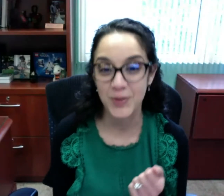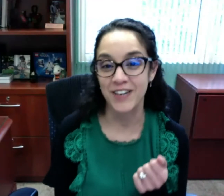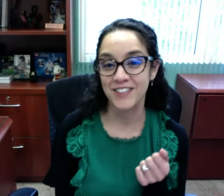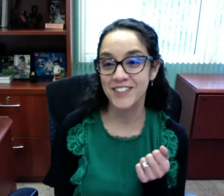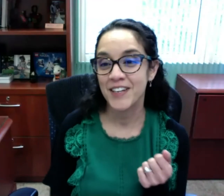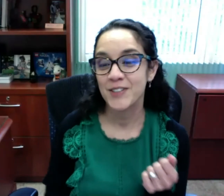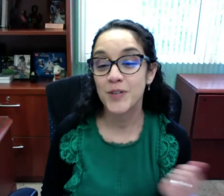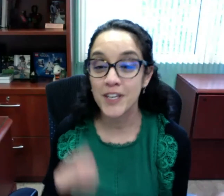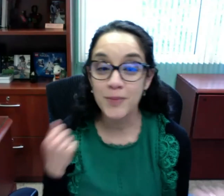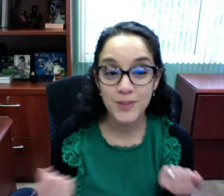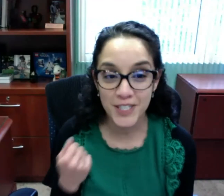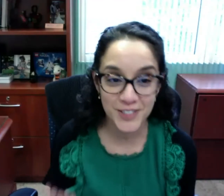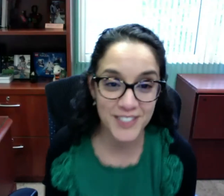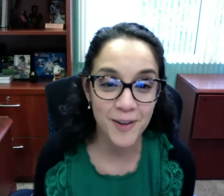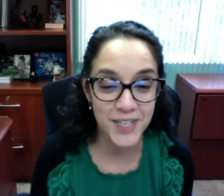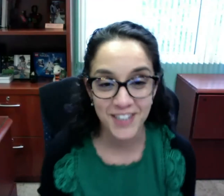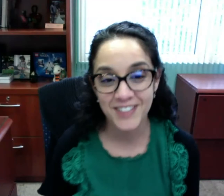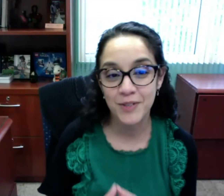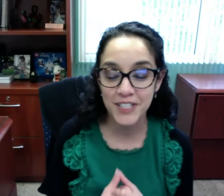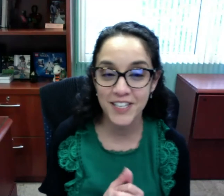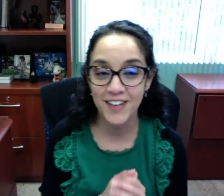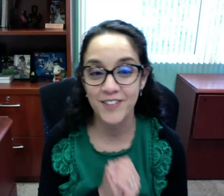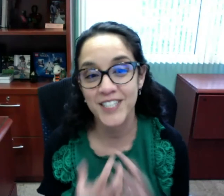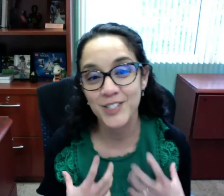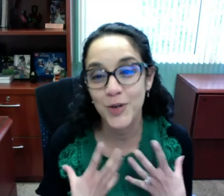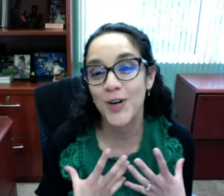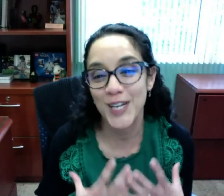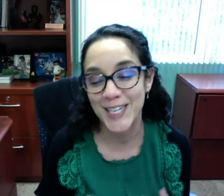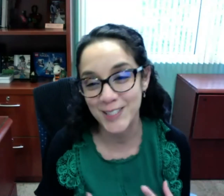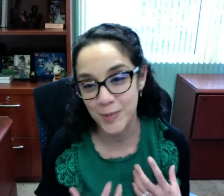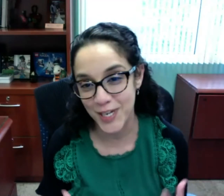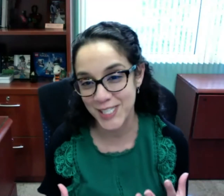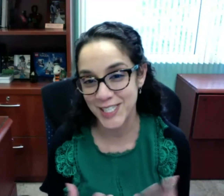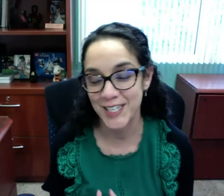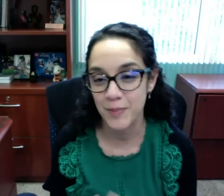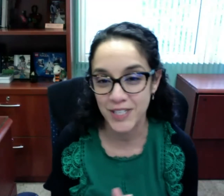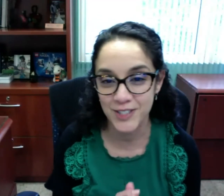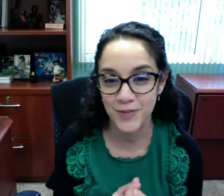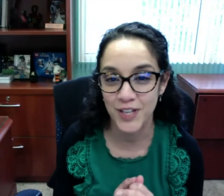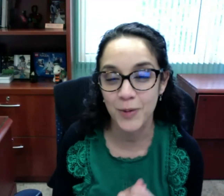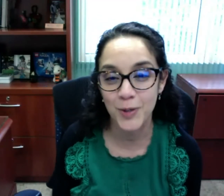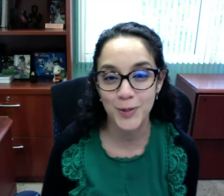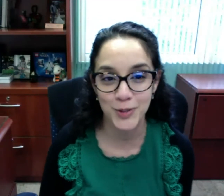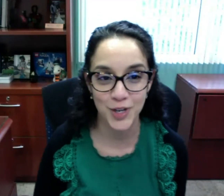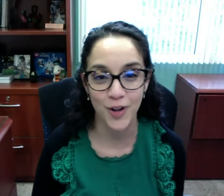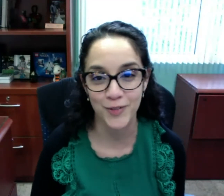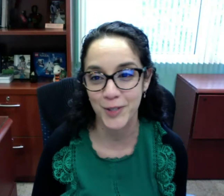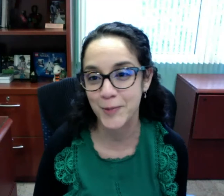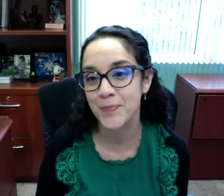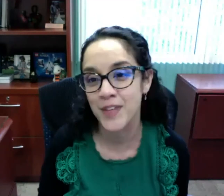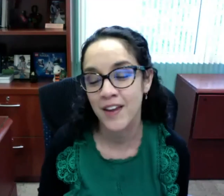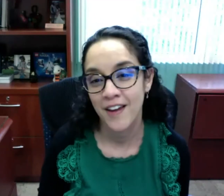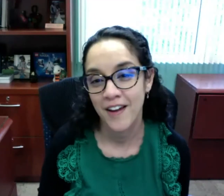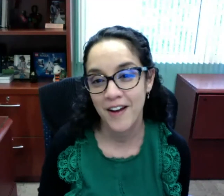your squares. So keep those pictures coming because it really gives us joy and inspiration, and it makes us feel like we're closer to all of